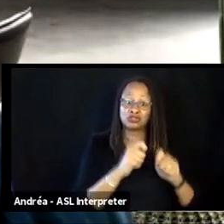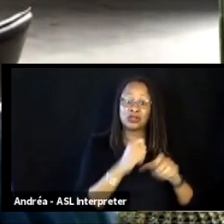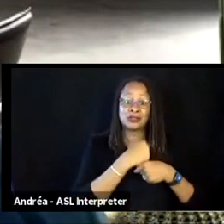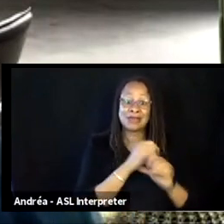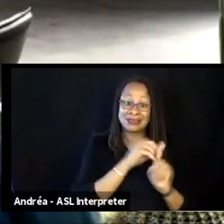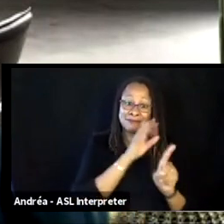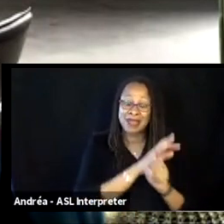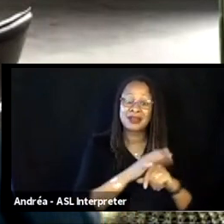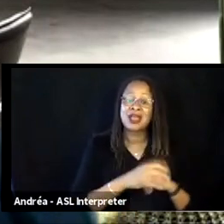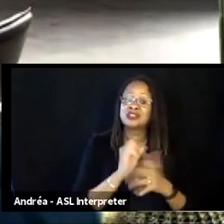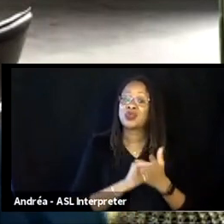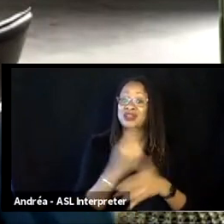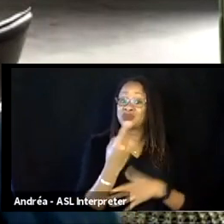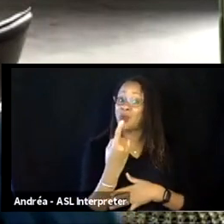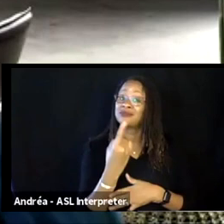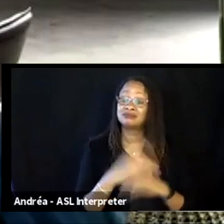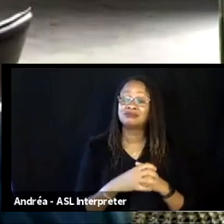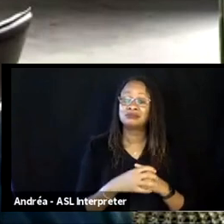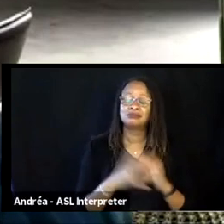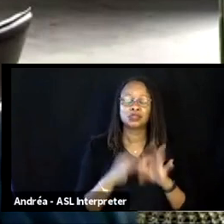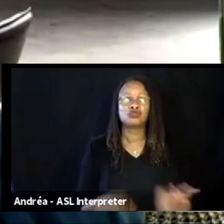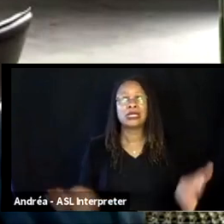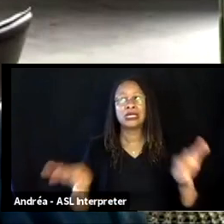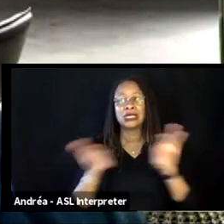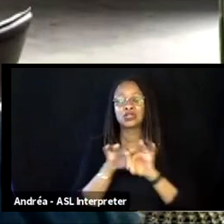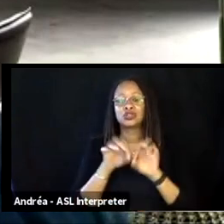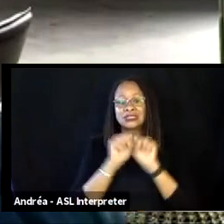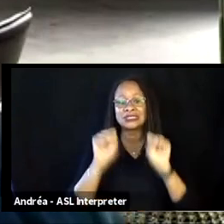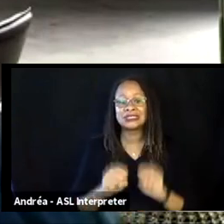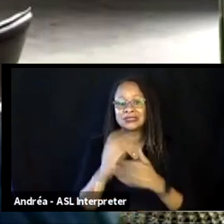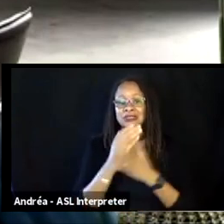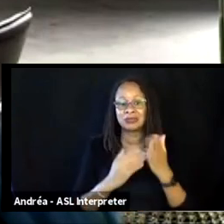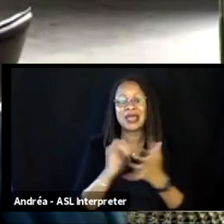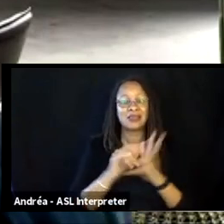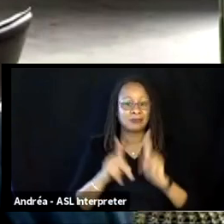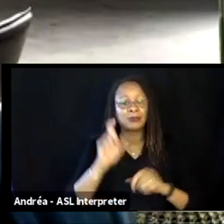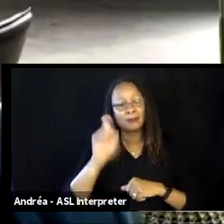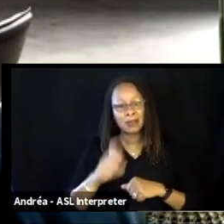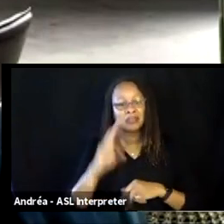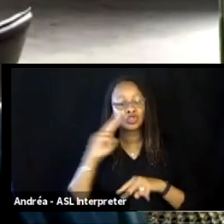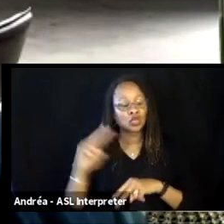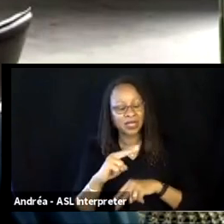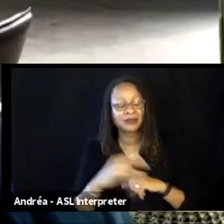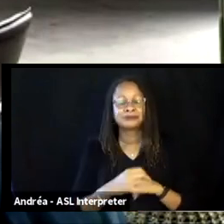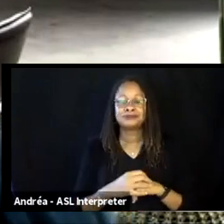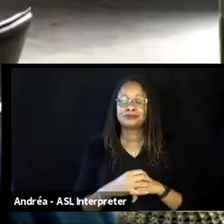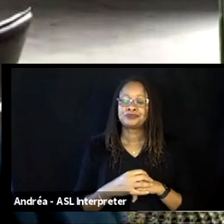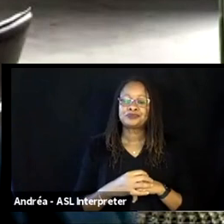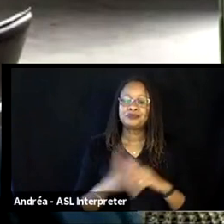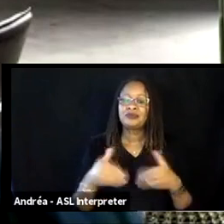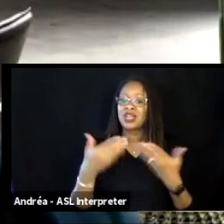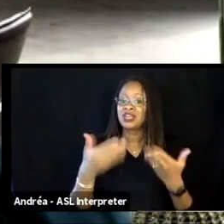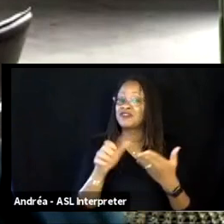impact. So that's one, you know, critical systems piece that people have to look towards. I'm going to give